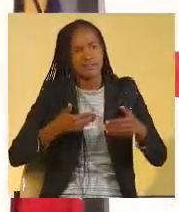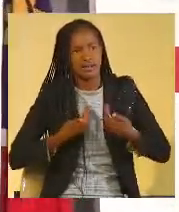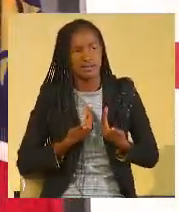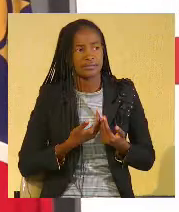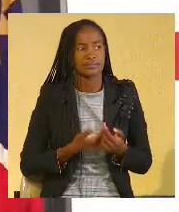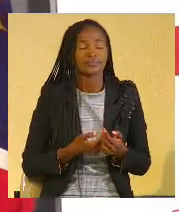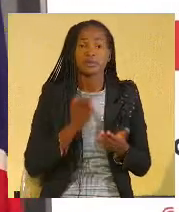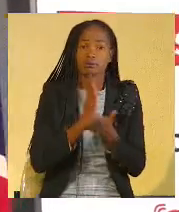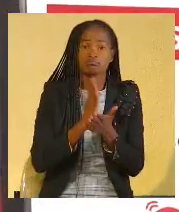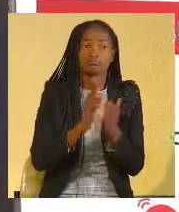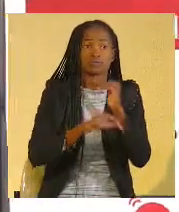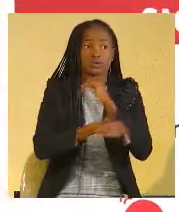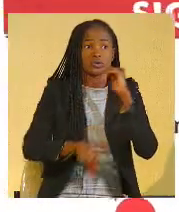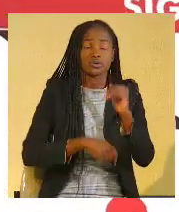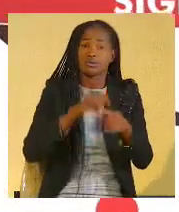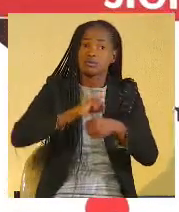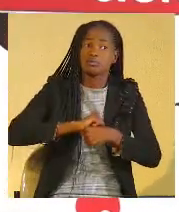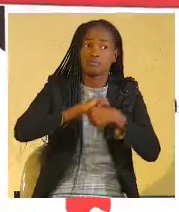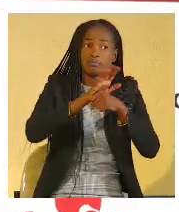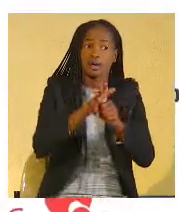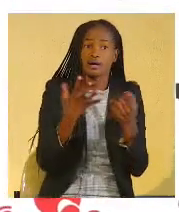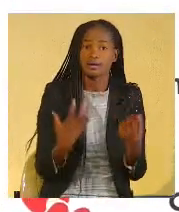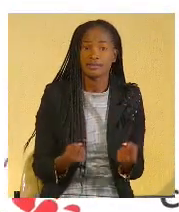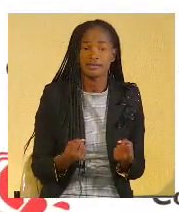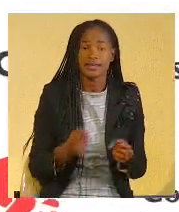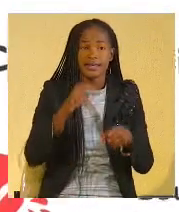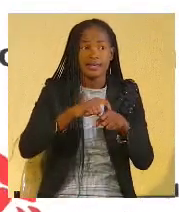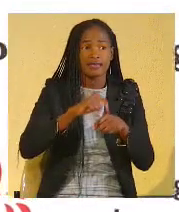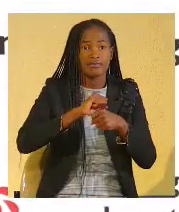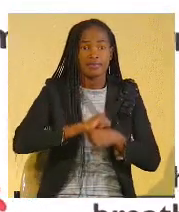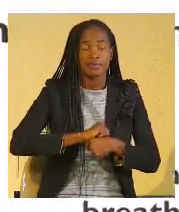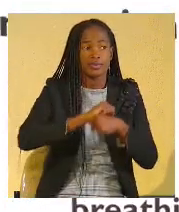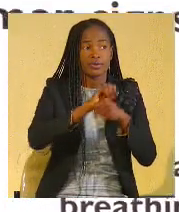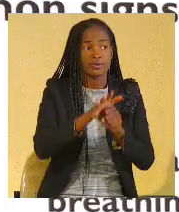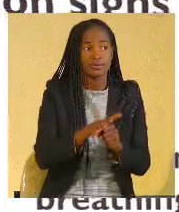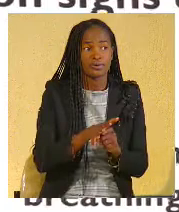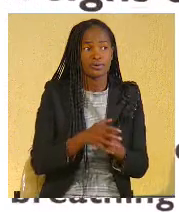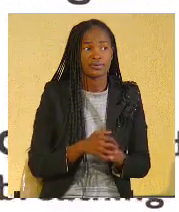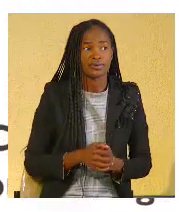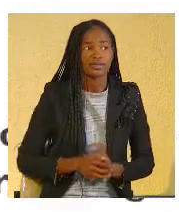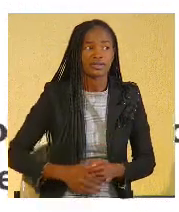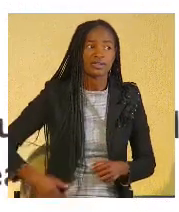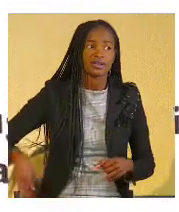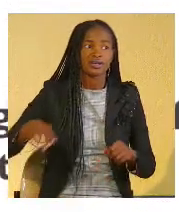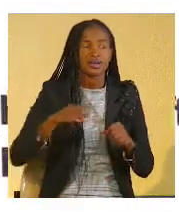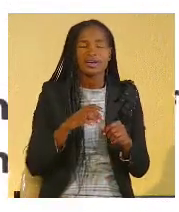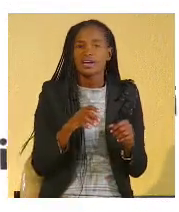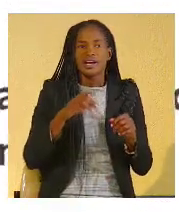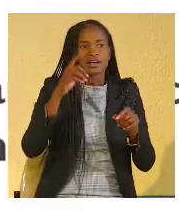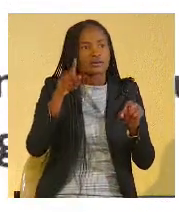of emergency, and during the state of emergency, the situation is treated differently, that it is not as